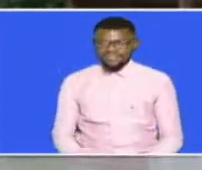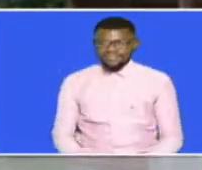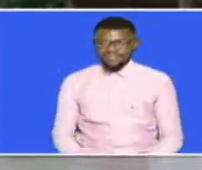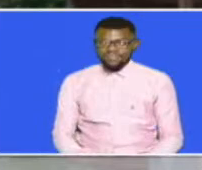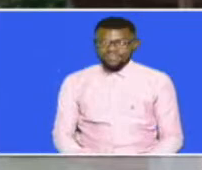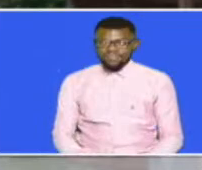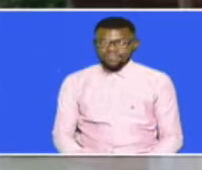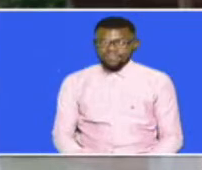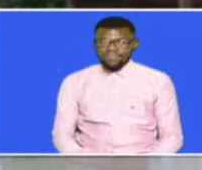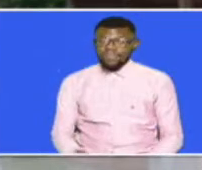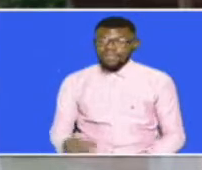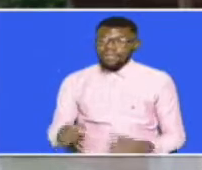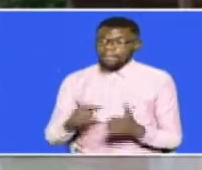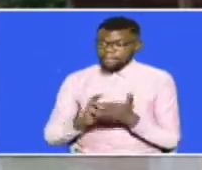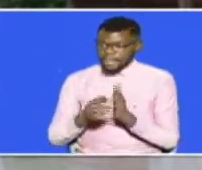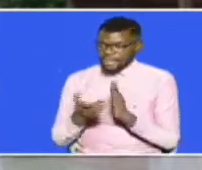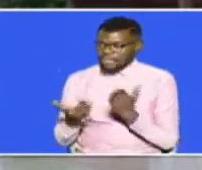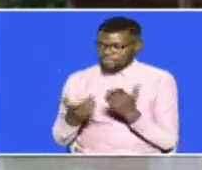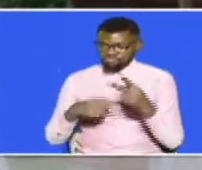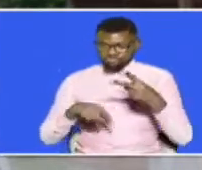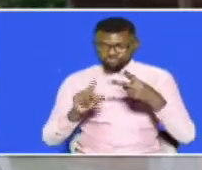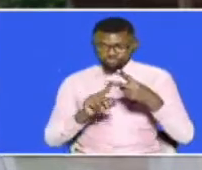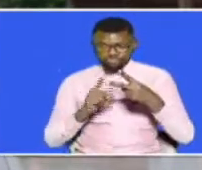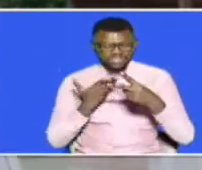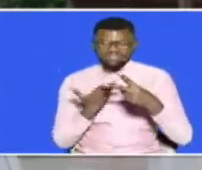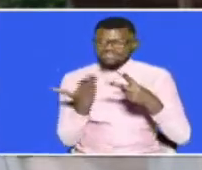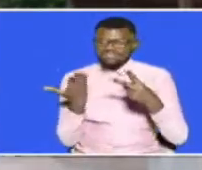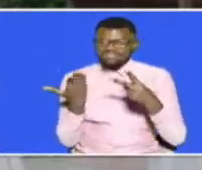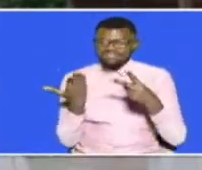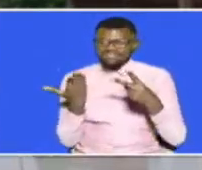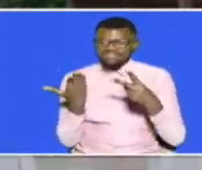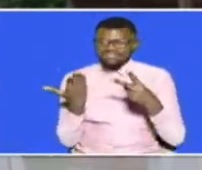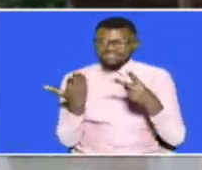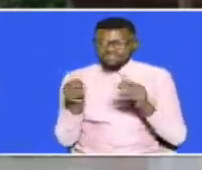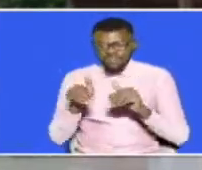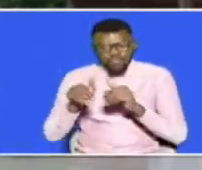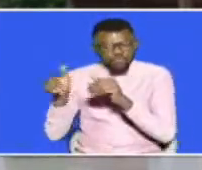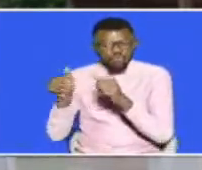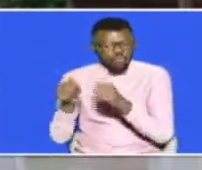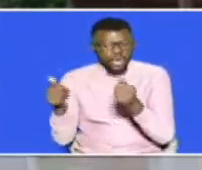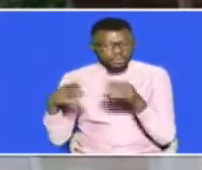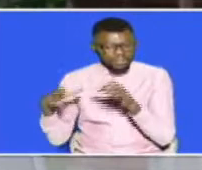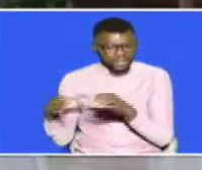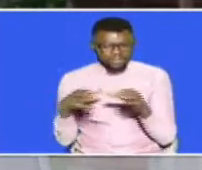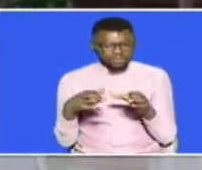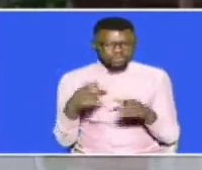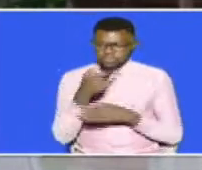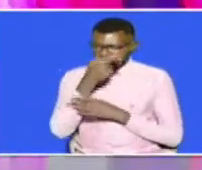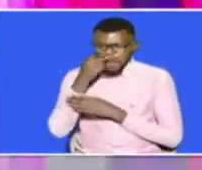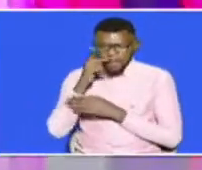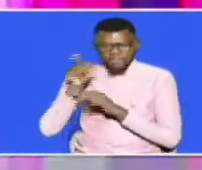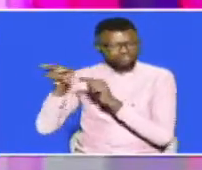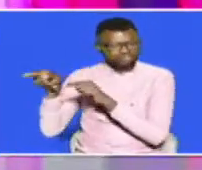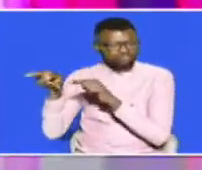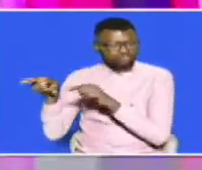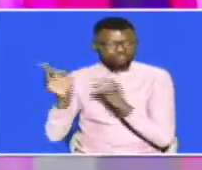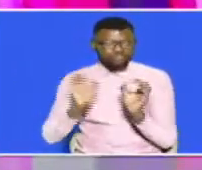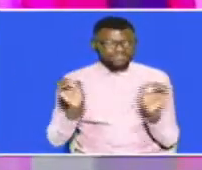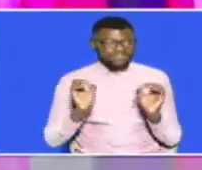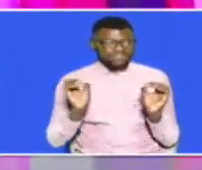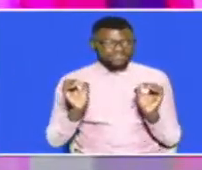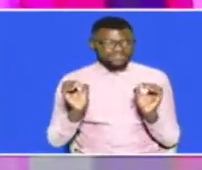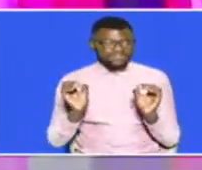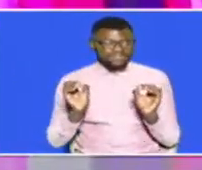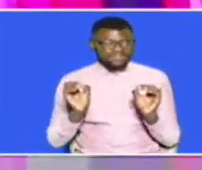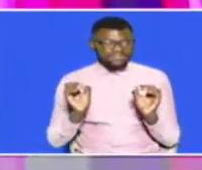So mandate number two has been fulfilled by the party, not Honorable Stephen Kalonzo Musyoka. Abdallah says this will